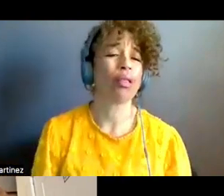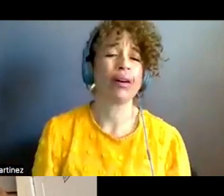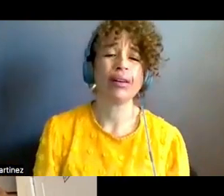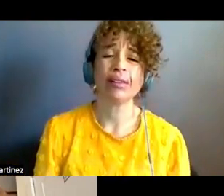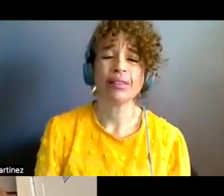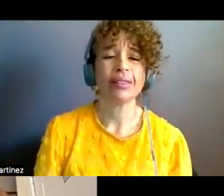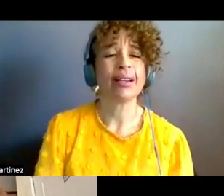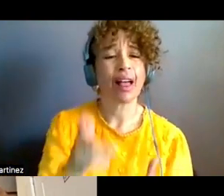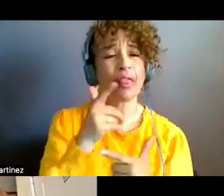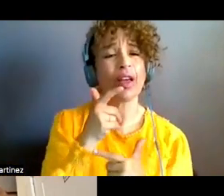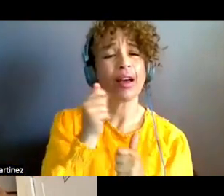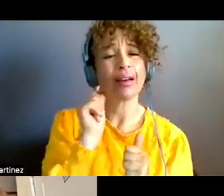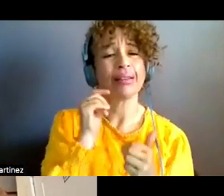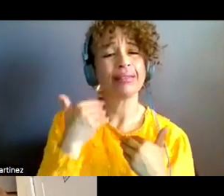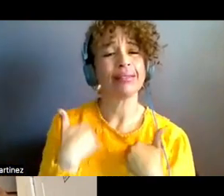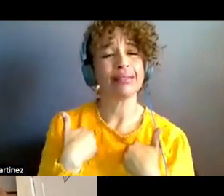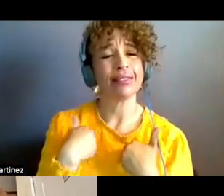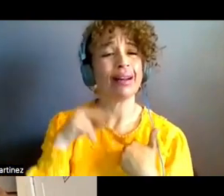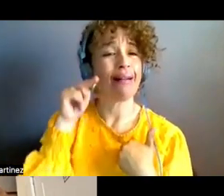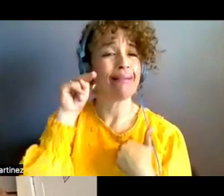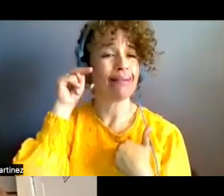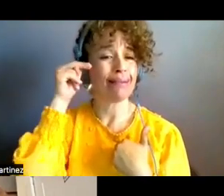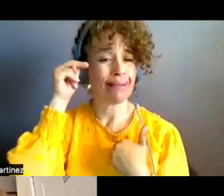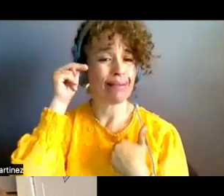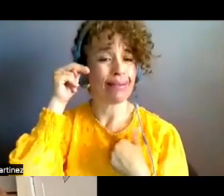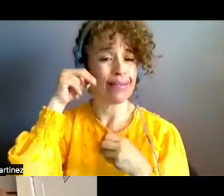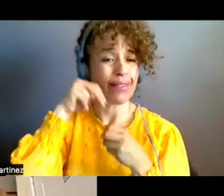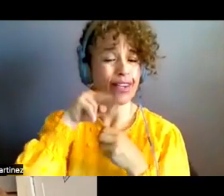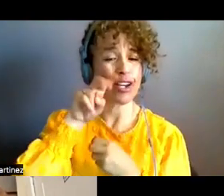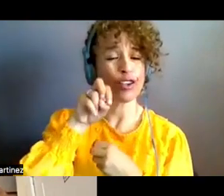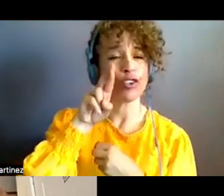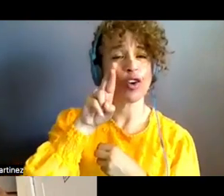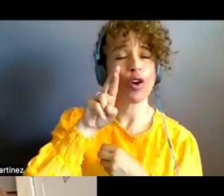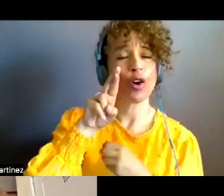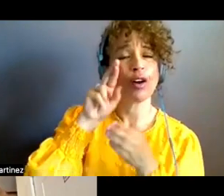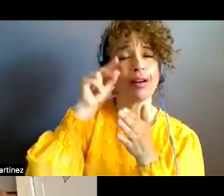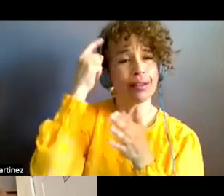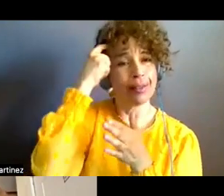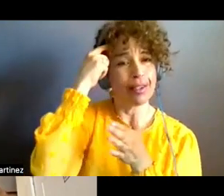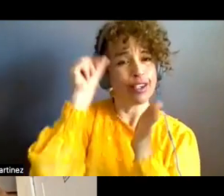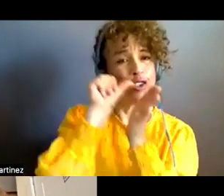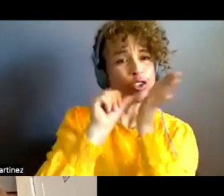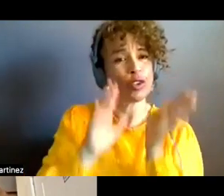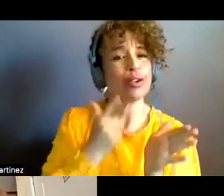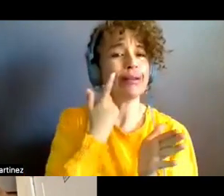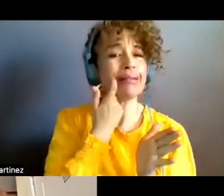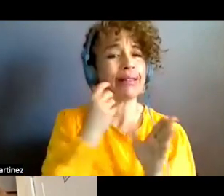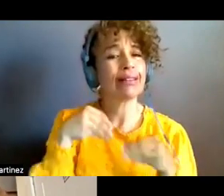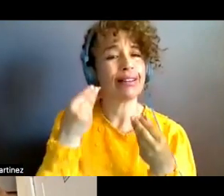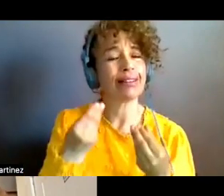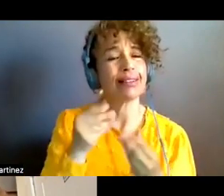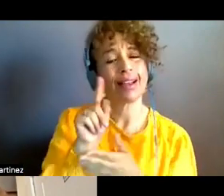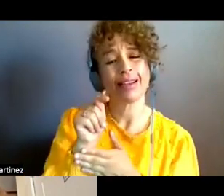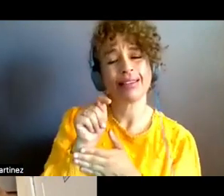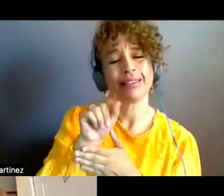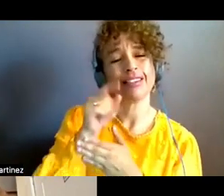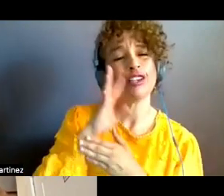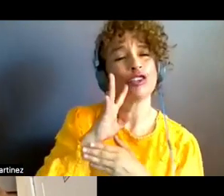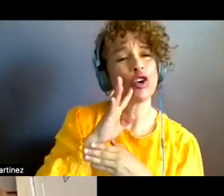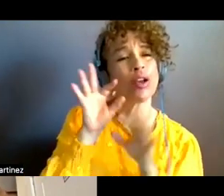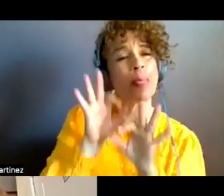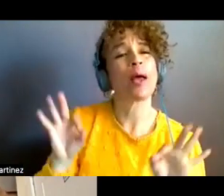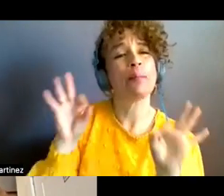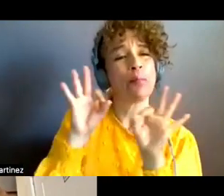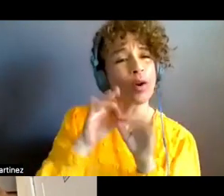That's interesting. I have a nephew who's a neurosurgeon, and he recently gave a TED talk about the